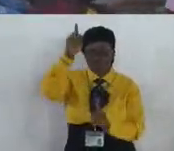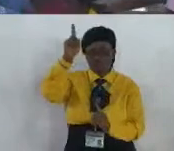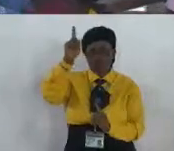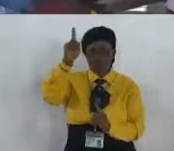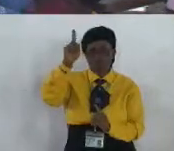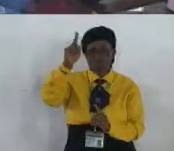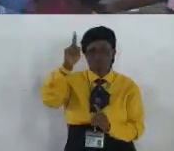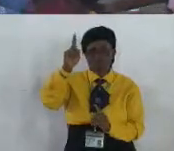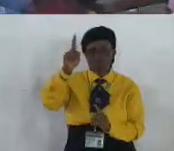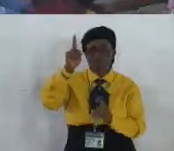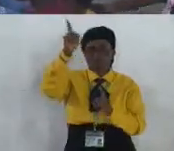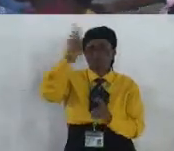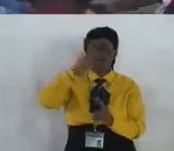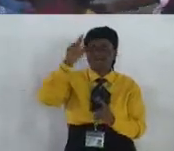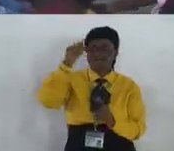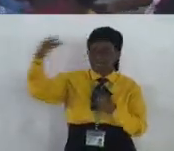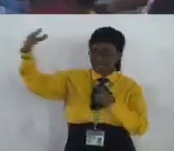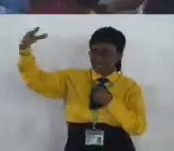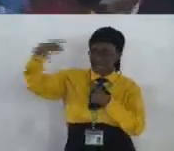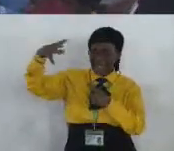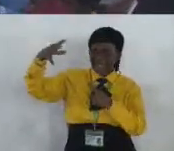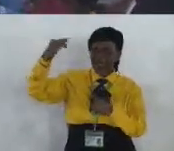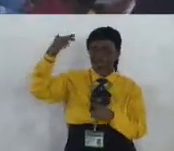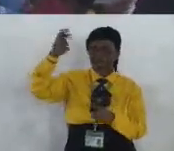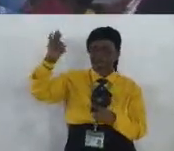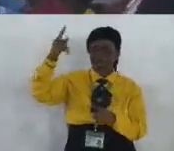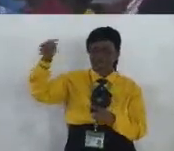You are the light of the world.